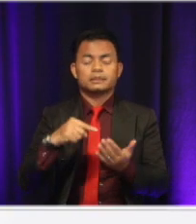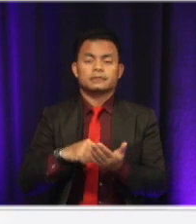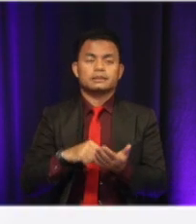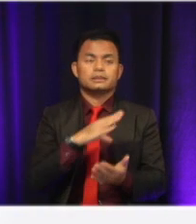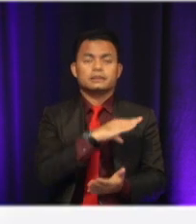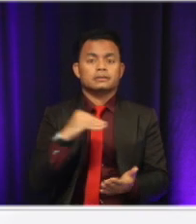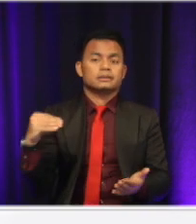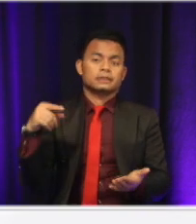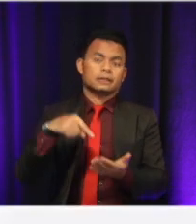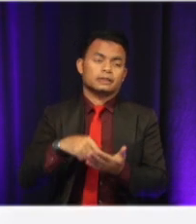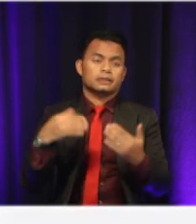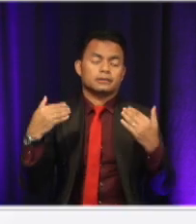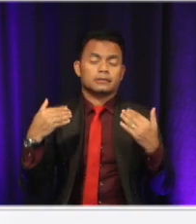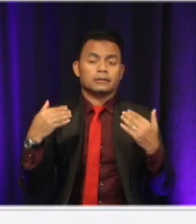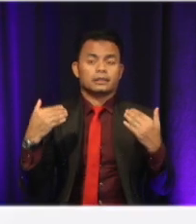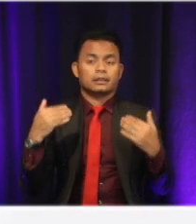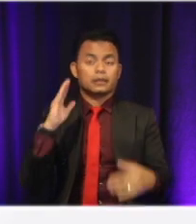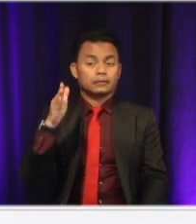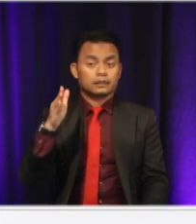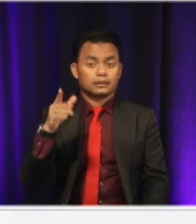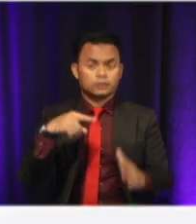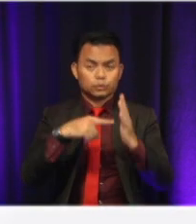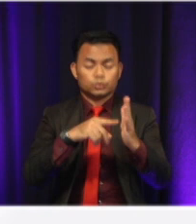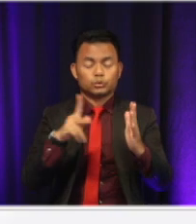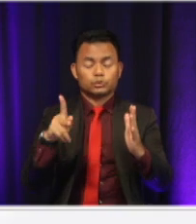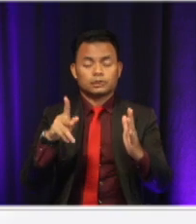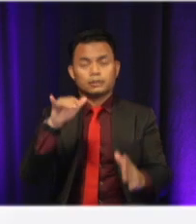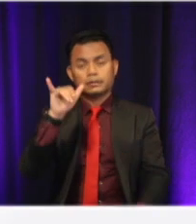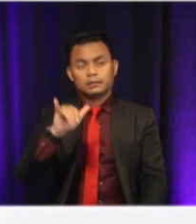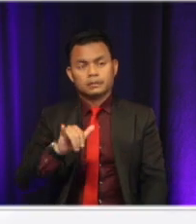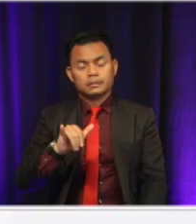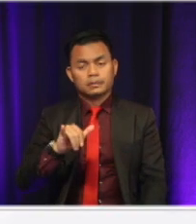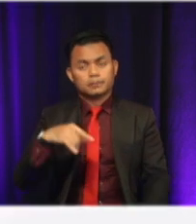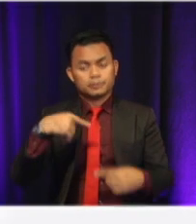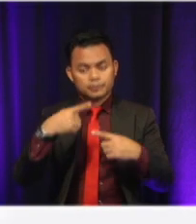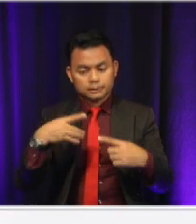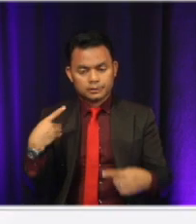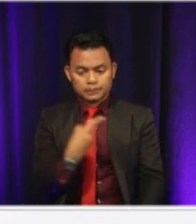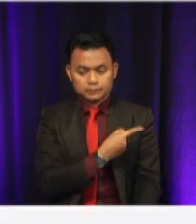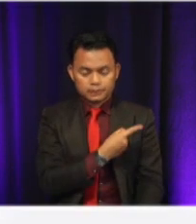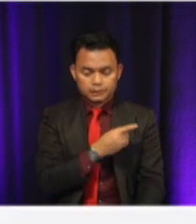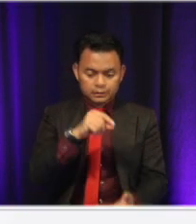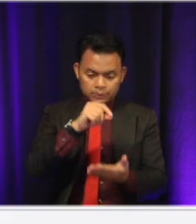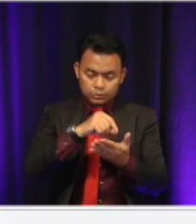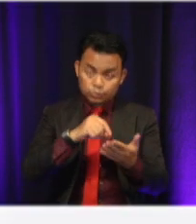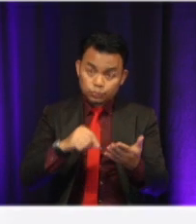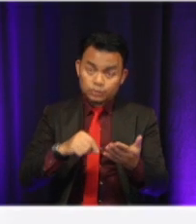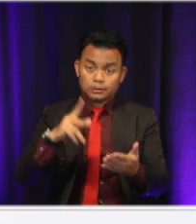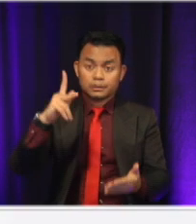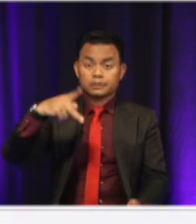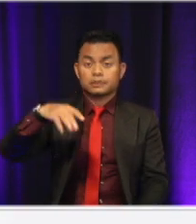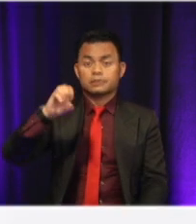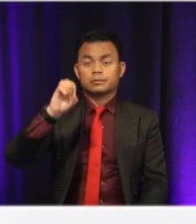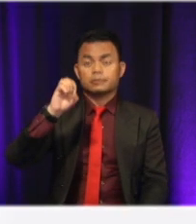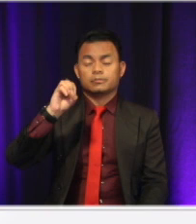the slide there show, it's clear that when Kipling wrote this poem, he did not mean the best